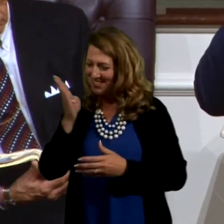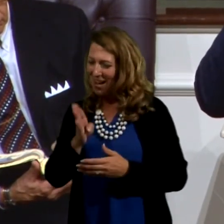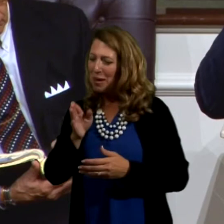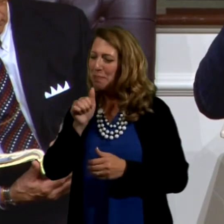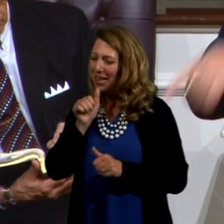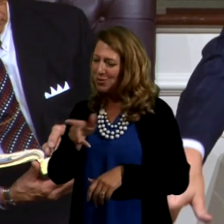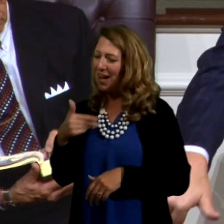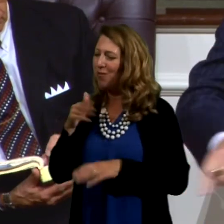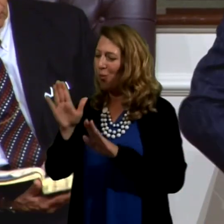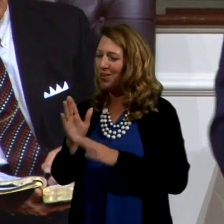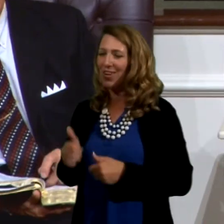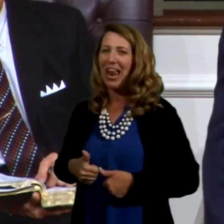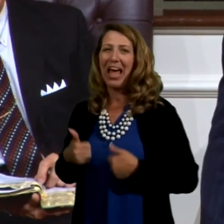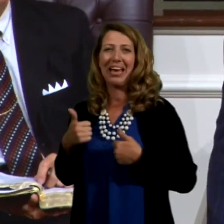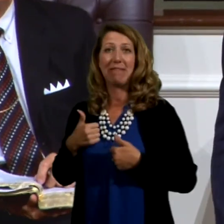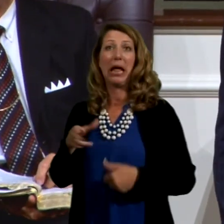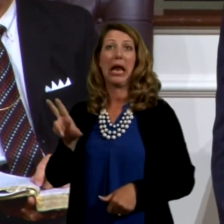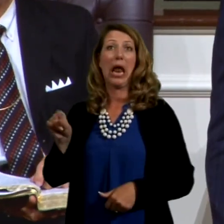have a wonderful life.